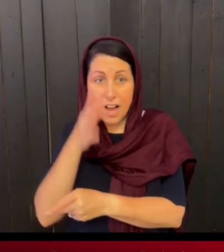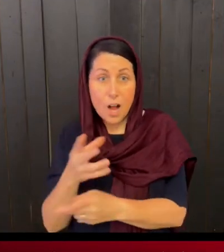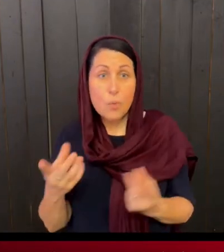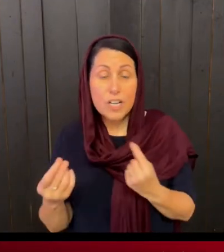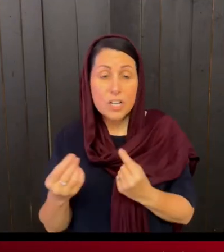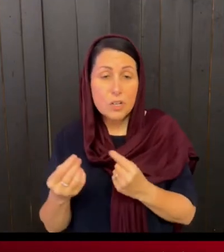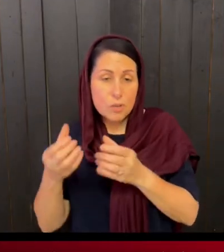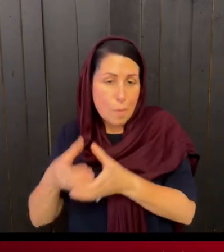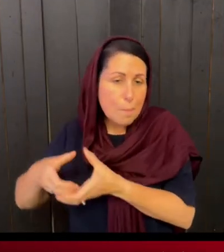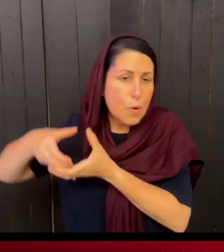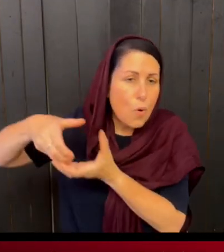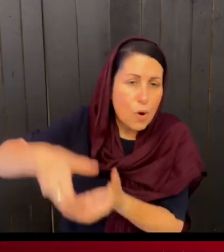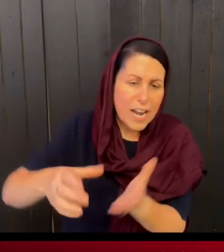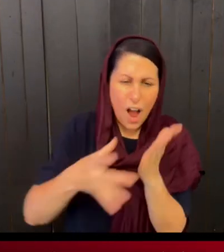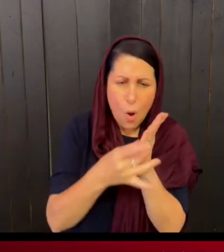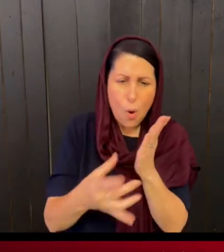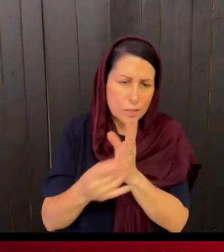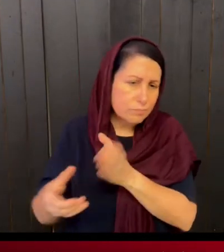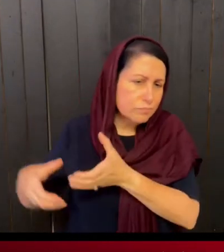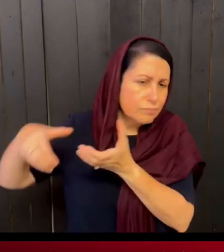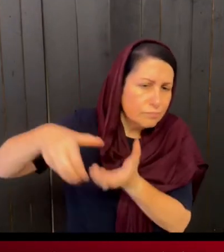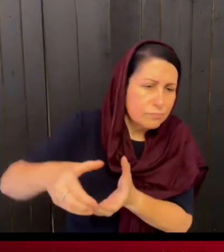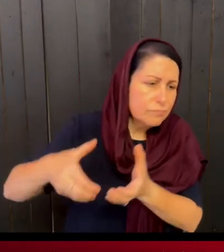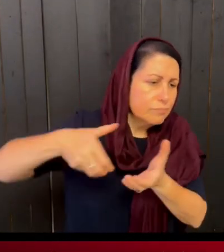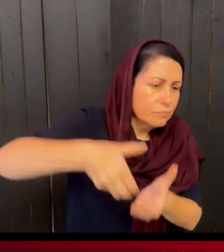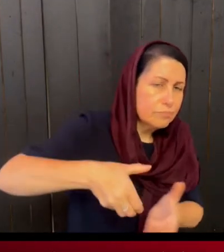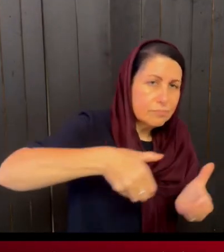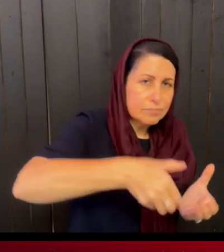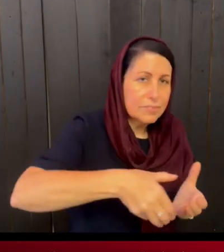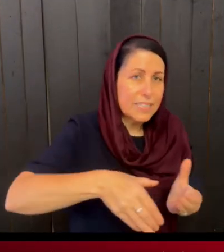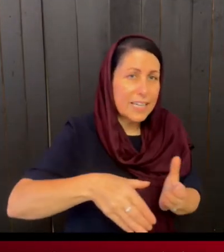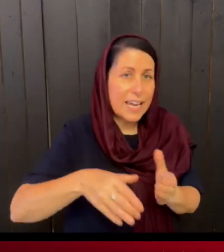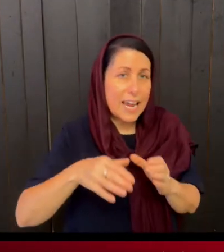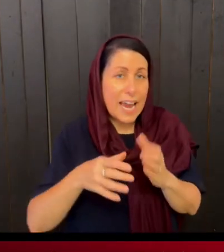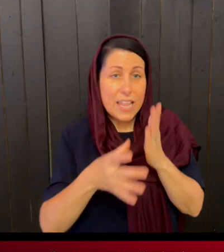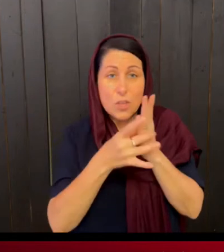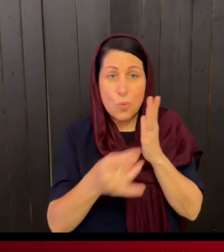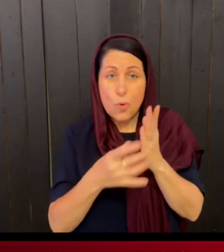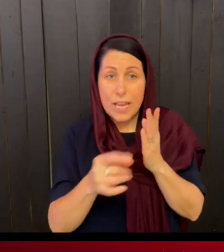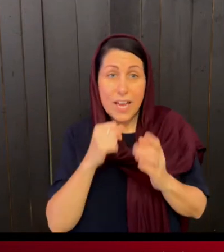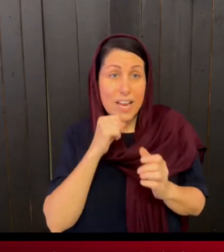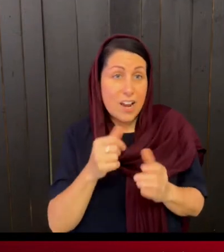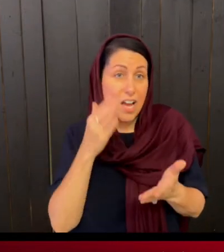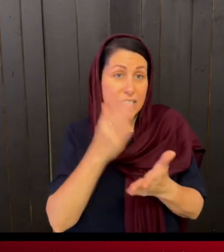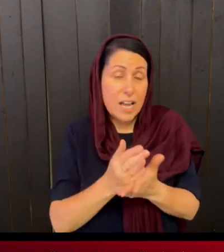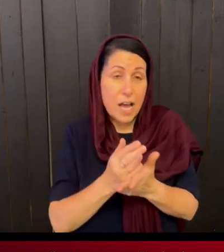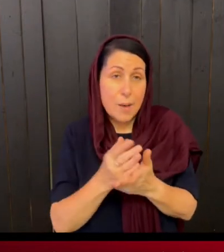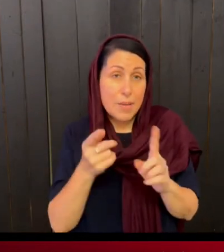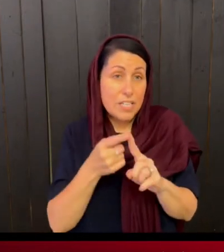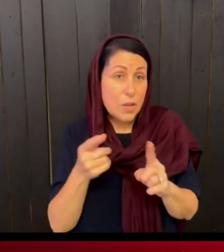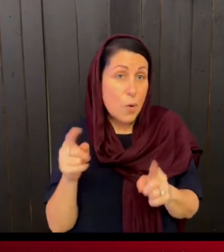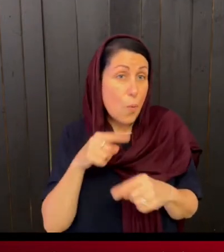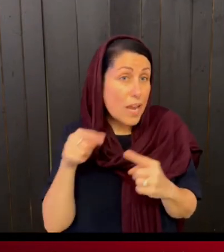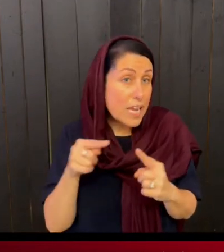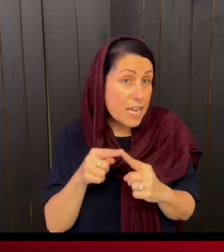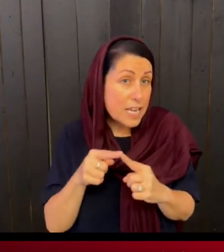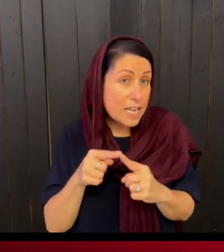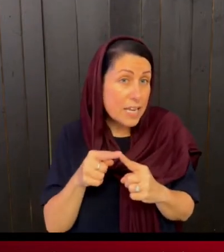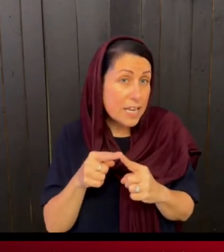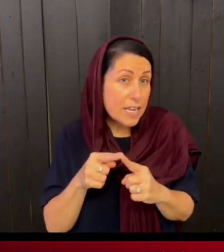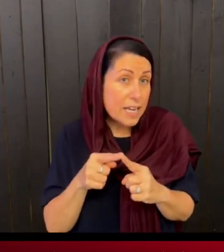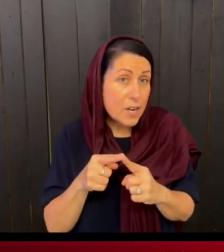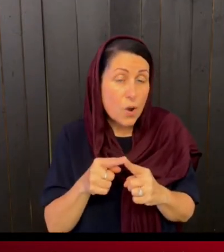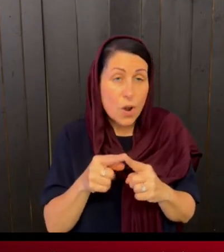out. And so a couple of things here. The oil didn't stop until the empty containers were no longer being brought. So